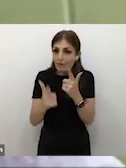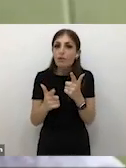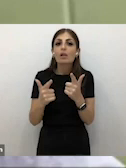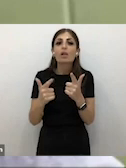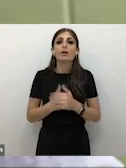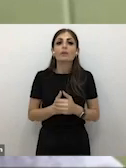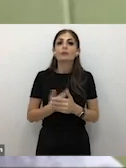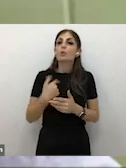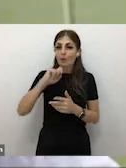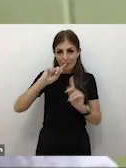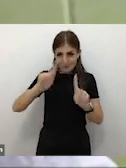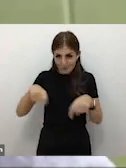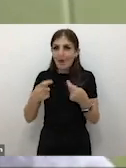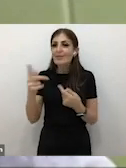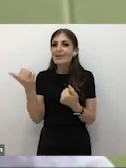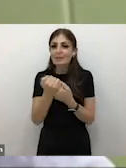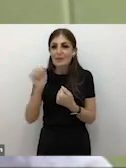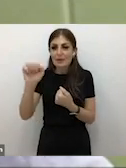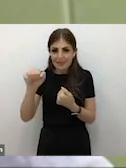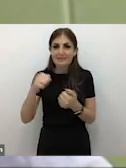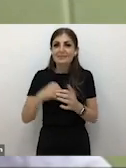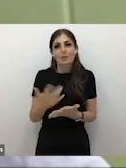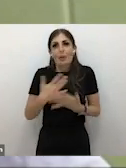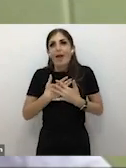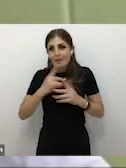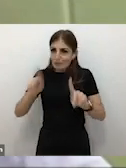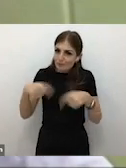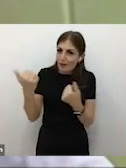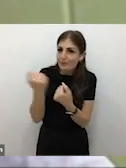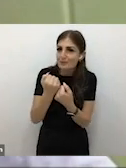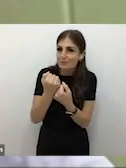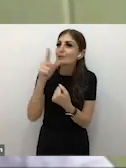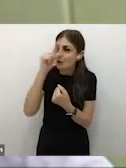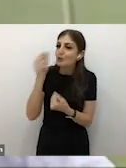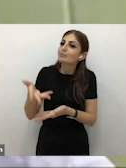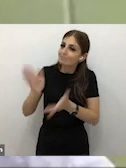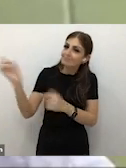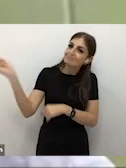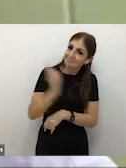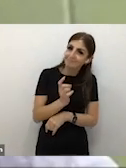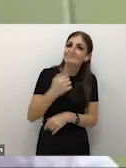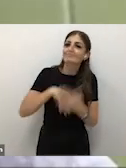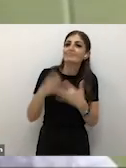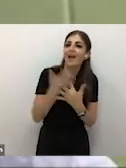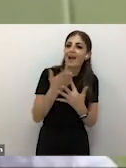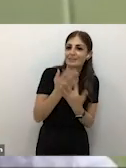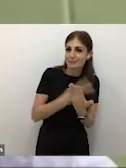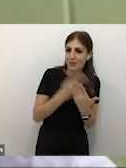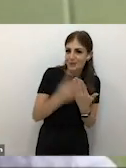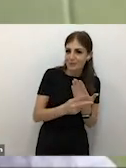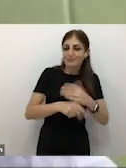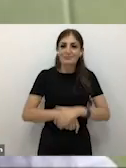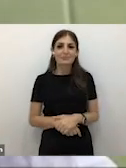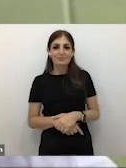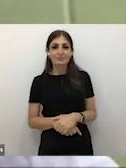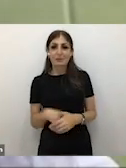we will provide that support to you, and we would really love to provide that support to you so that you are able to access the program. We will ask you